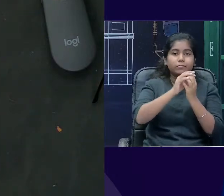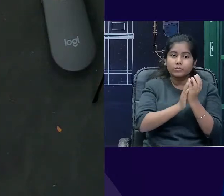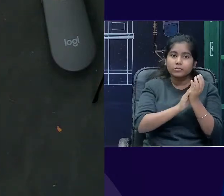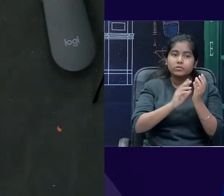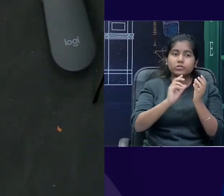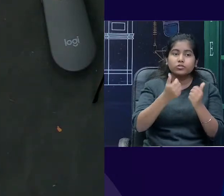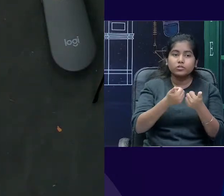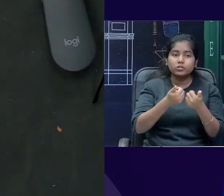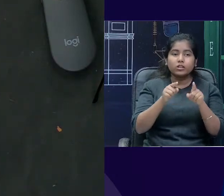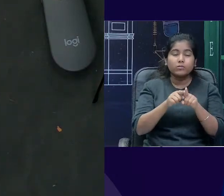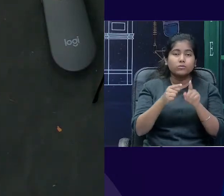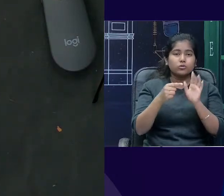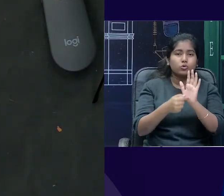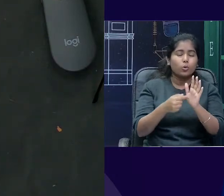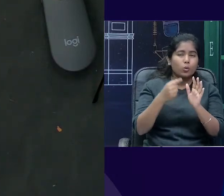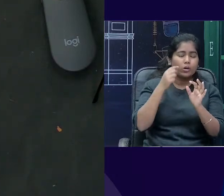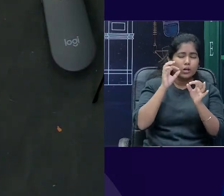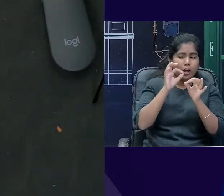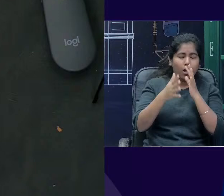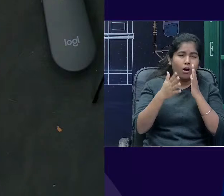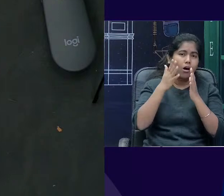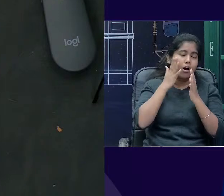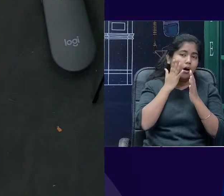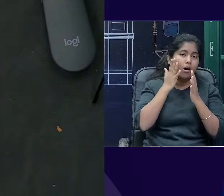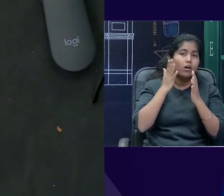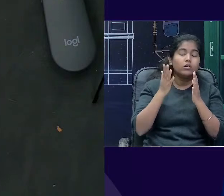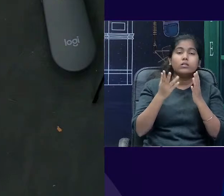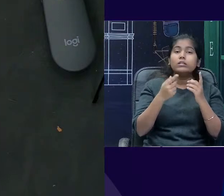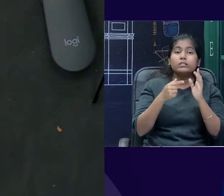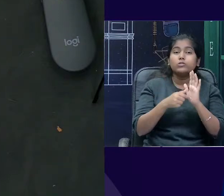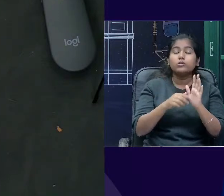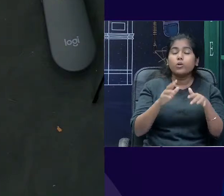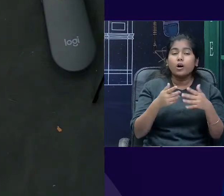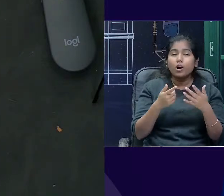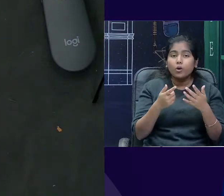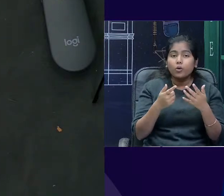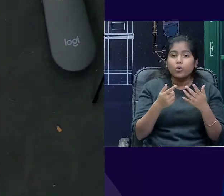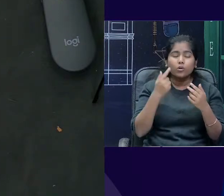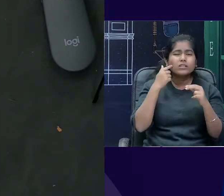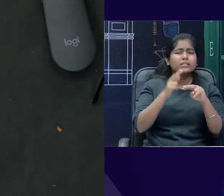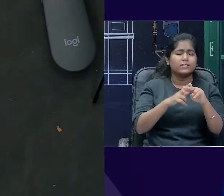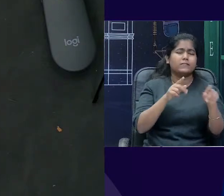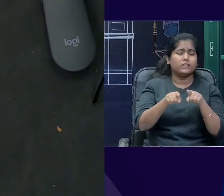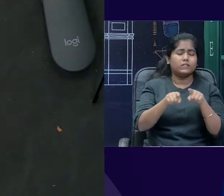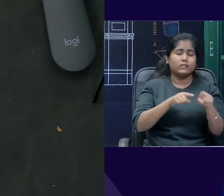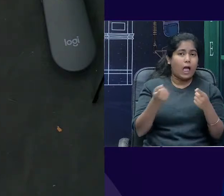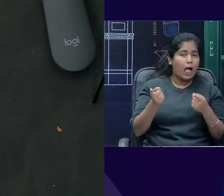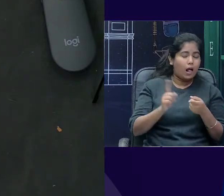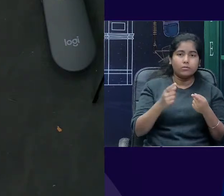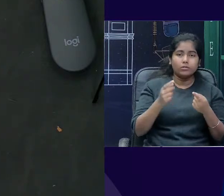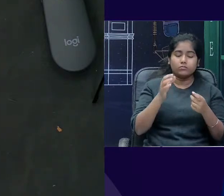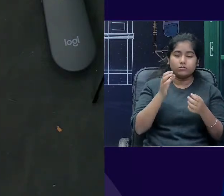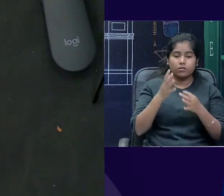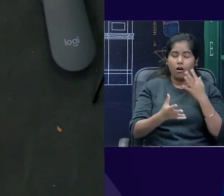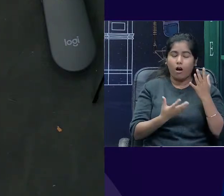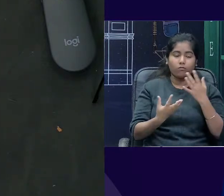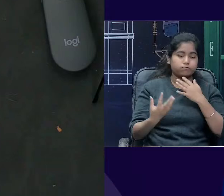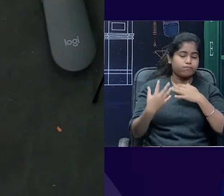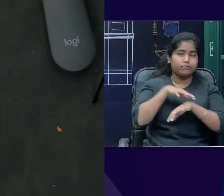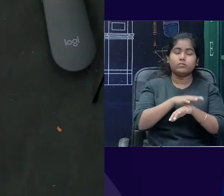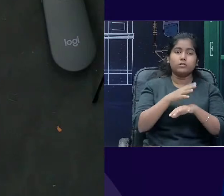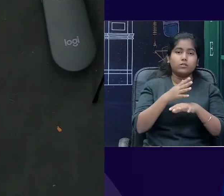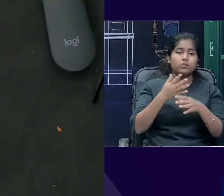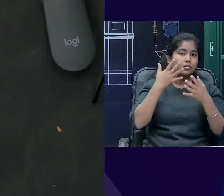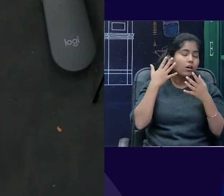the scars, then scar part, if we get burnt, then we can see our skin texture